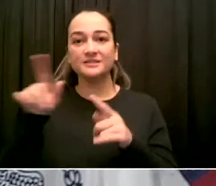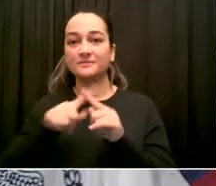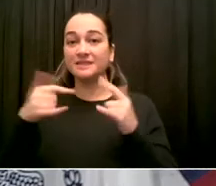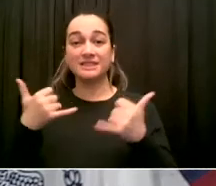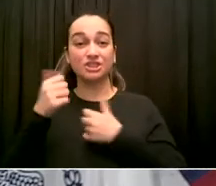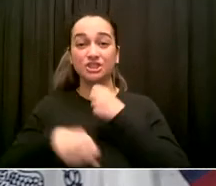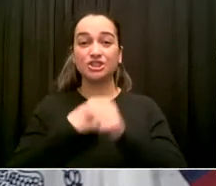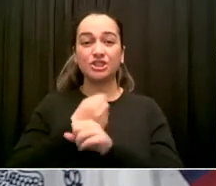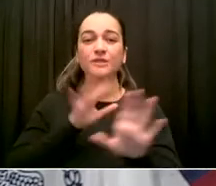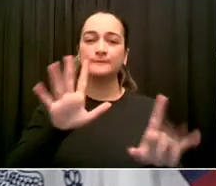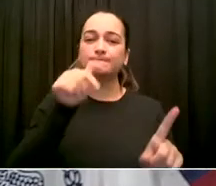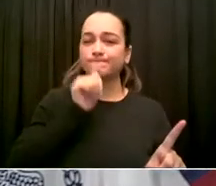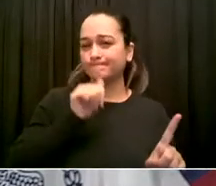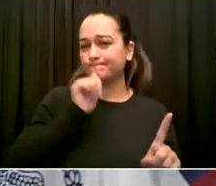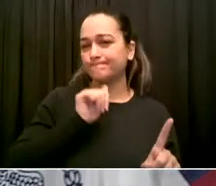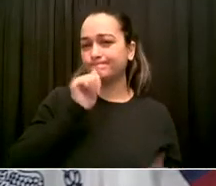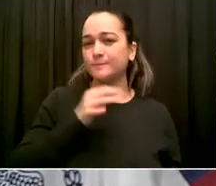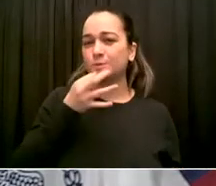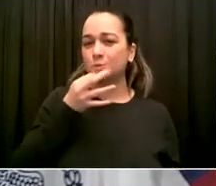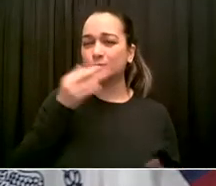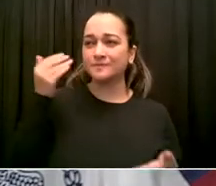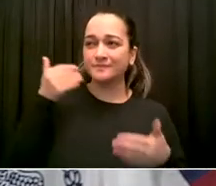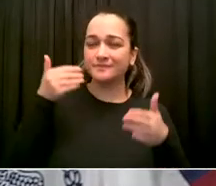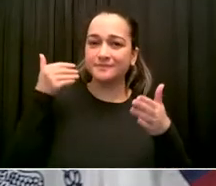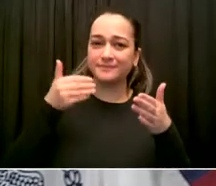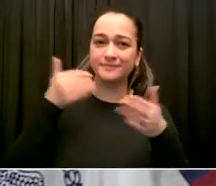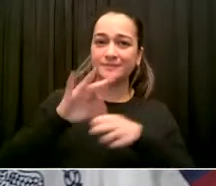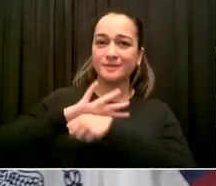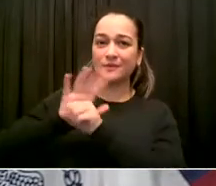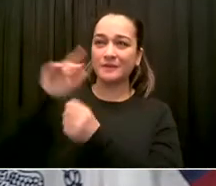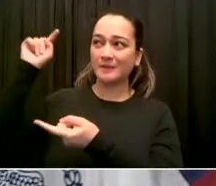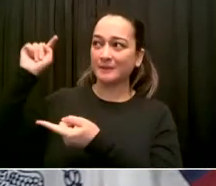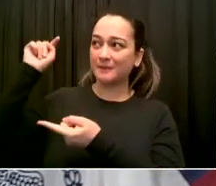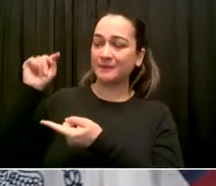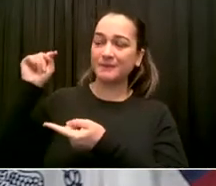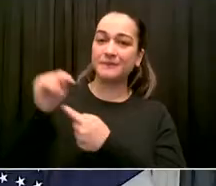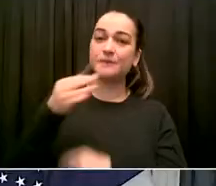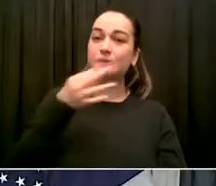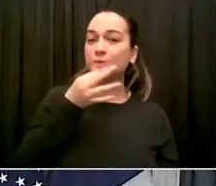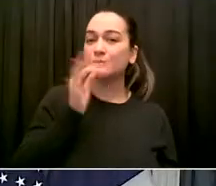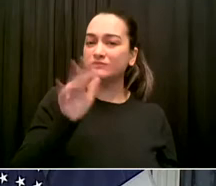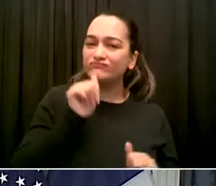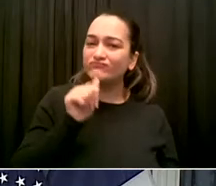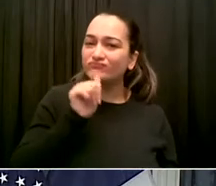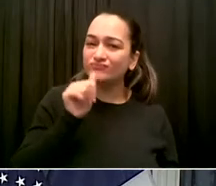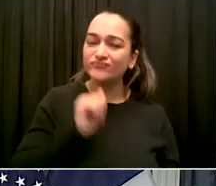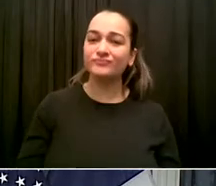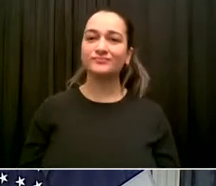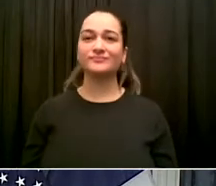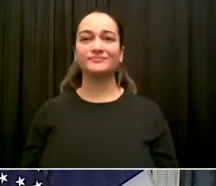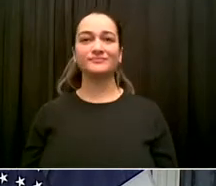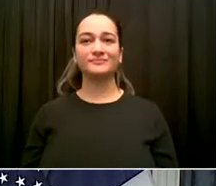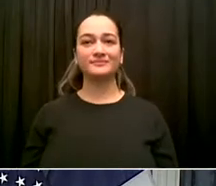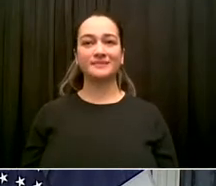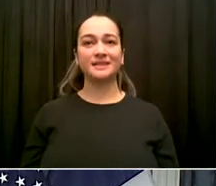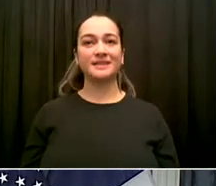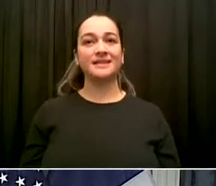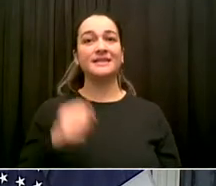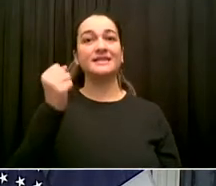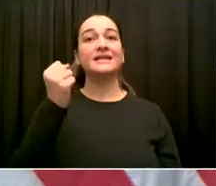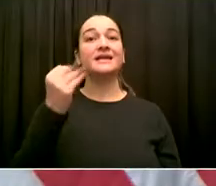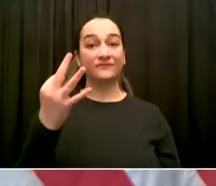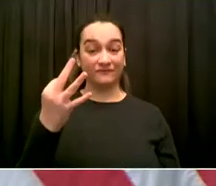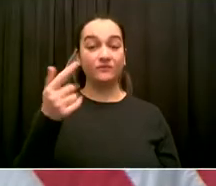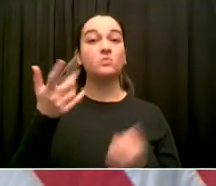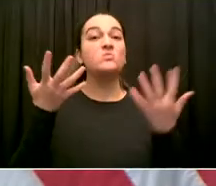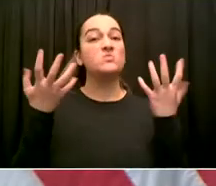any family gatherings, everything you do this special time of year, the city's doctor, Dr. Dave Choksi. Thank you so